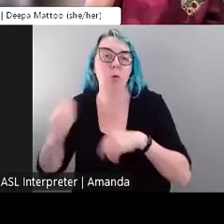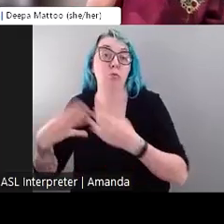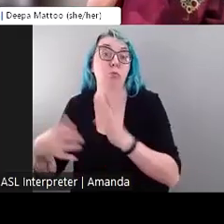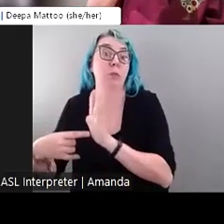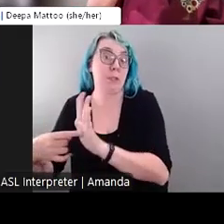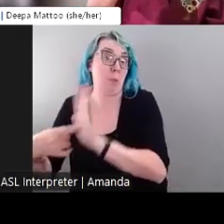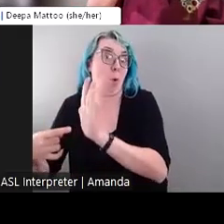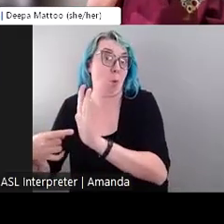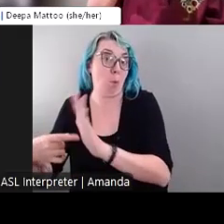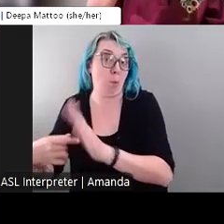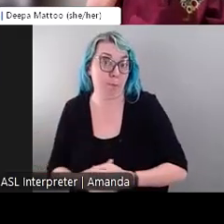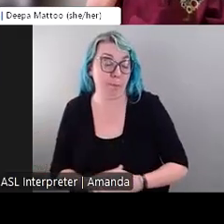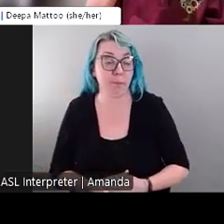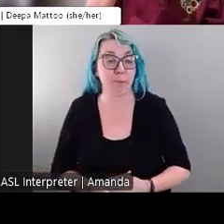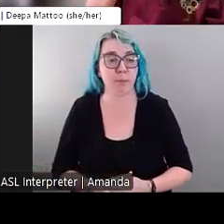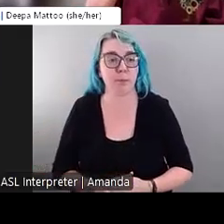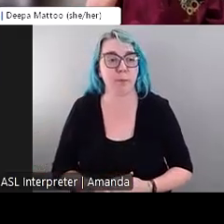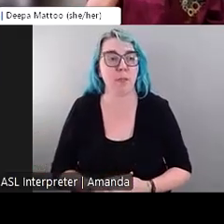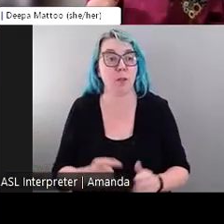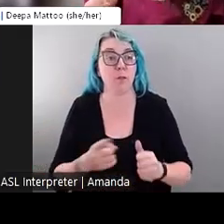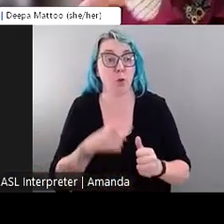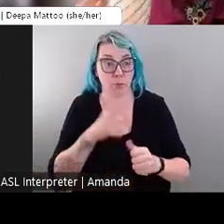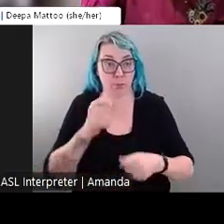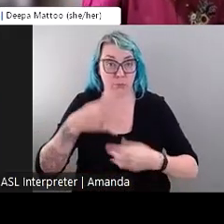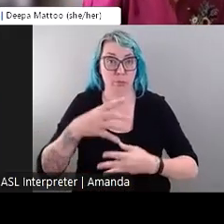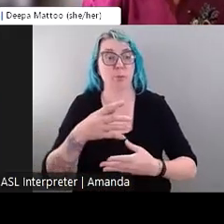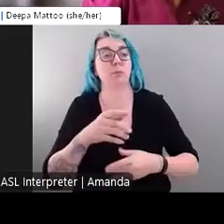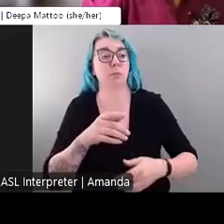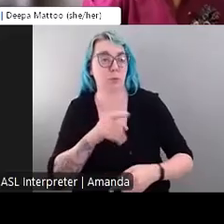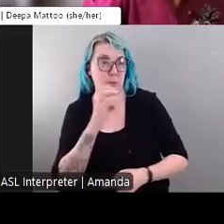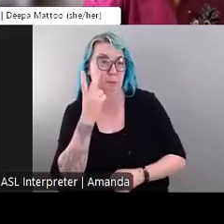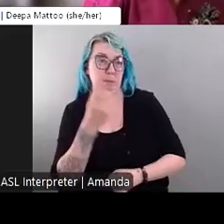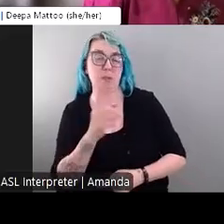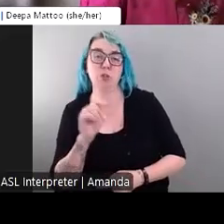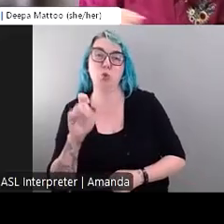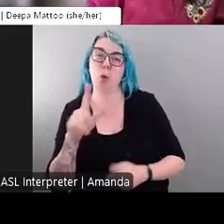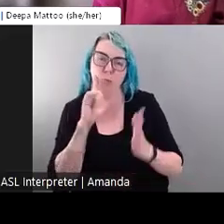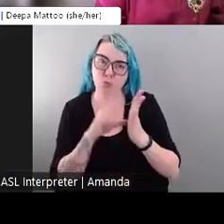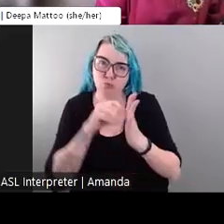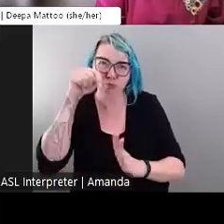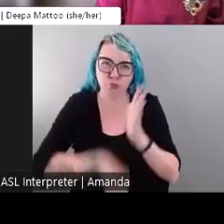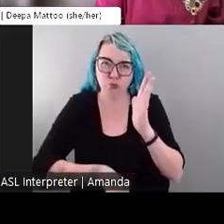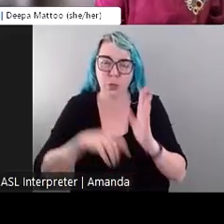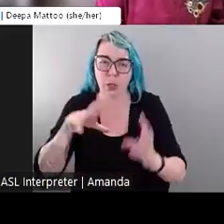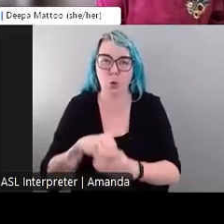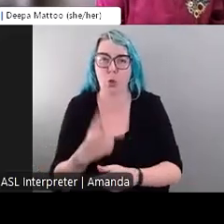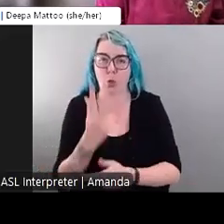Tool. And you'll see it takes you down here to the three main components of the tool. We have the framework, the learning